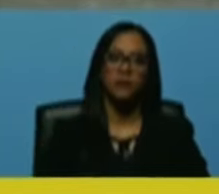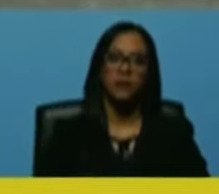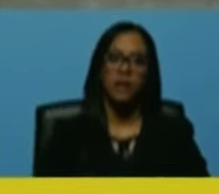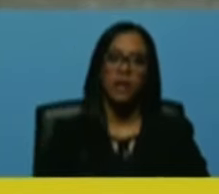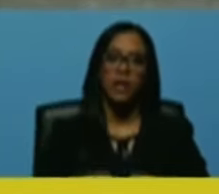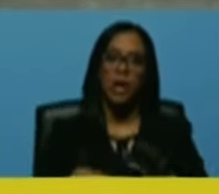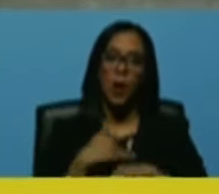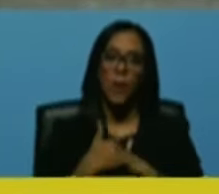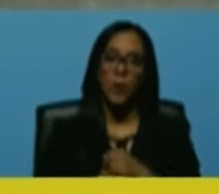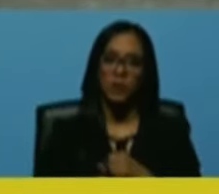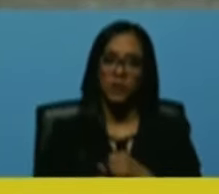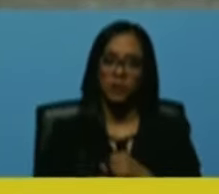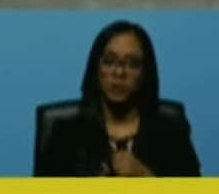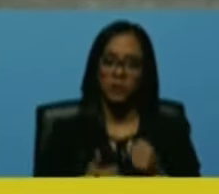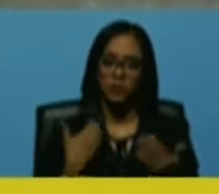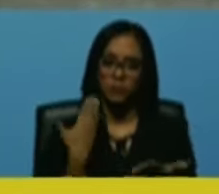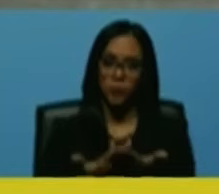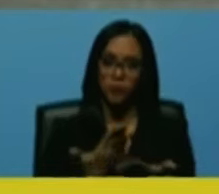that the